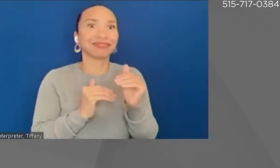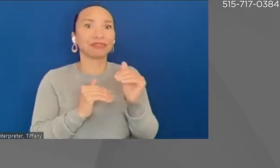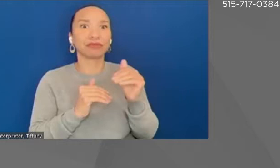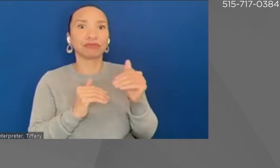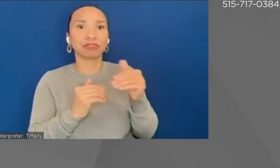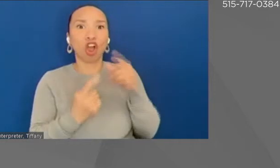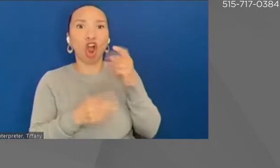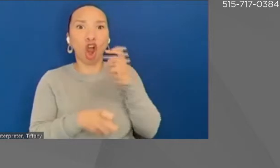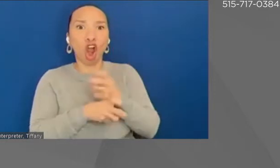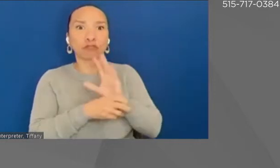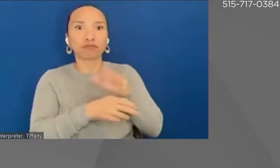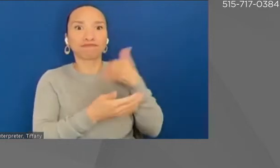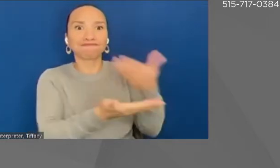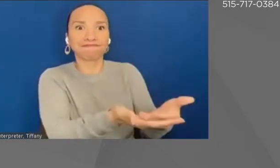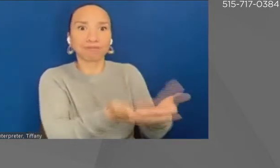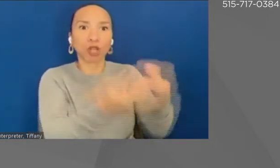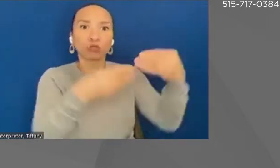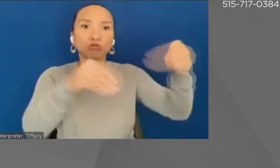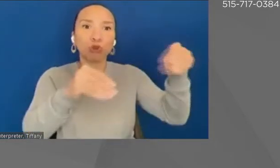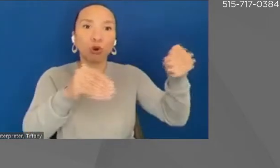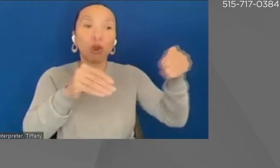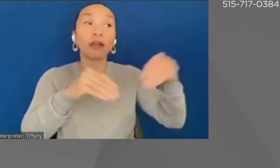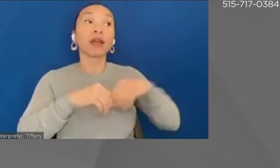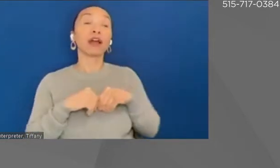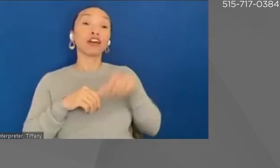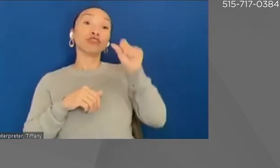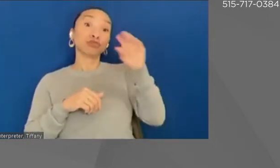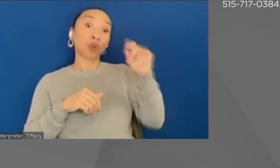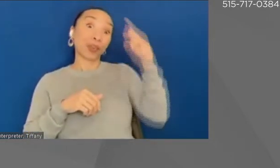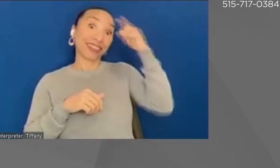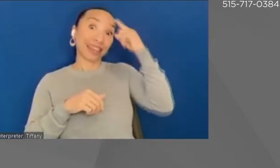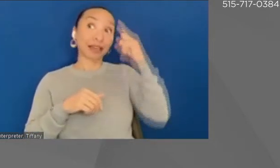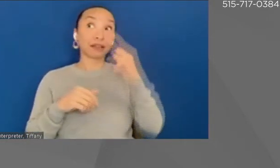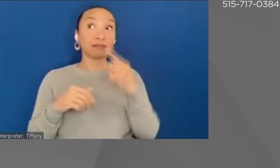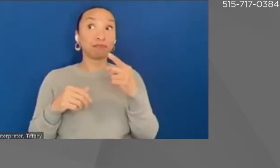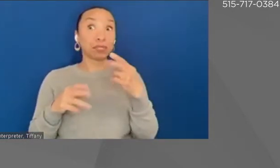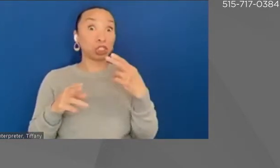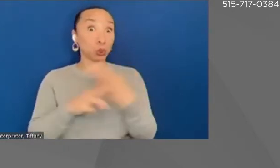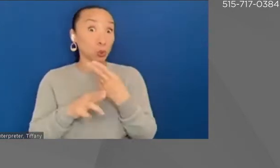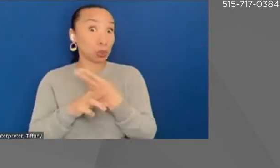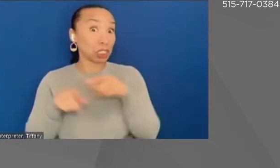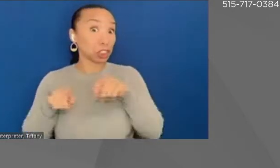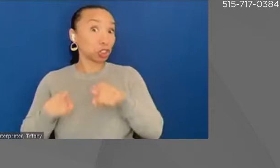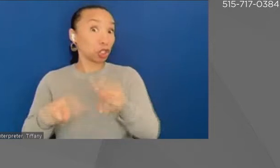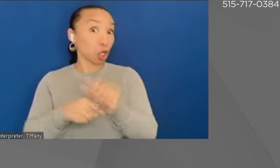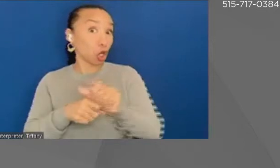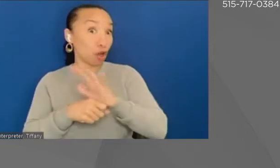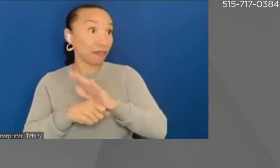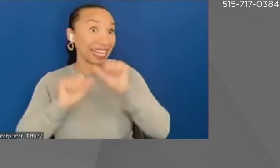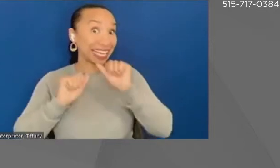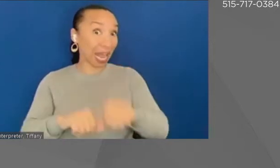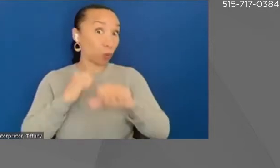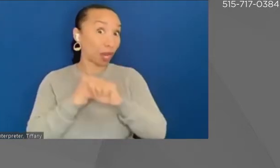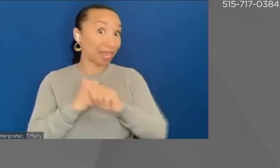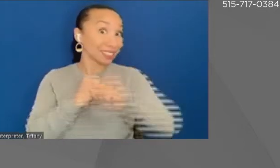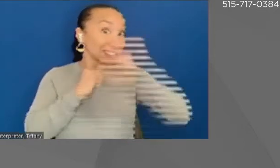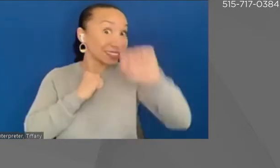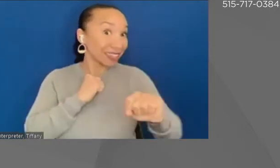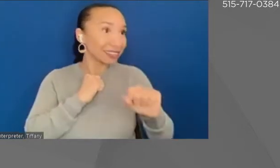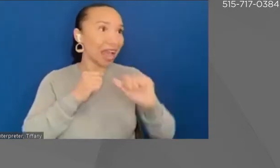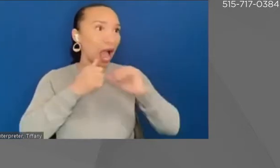figuring out, should that be sustained past the pandemic, and how can it best support SNAP